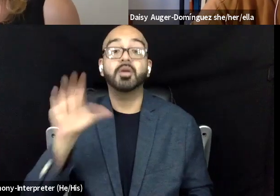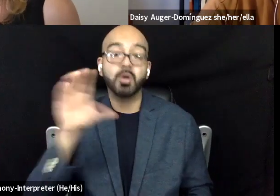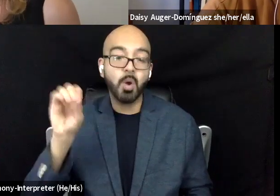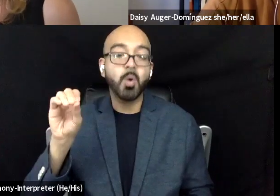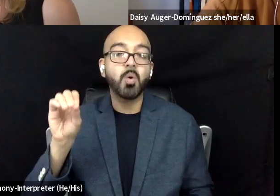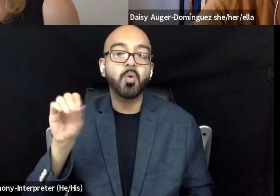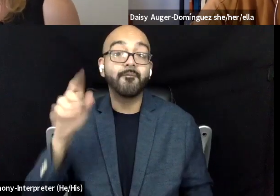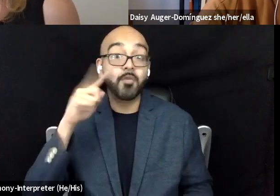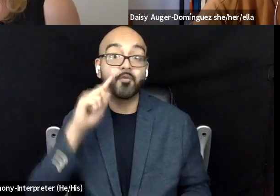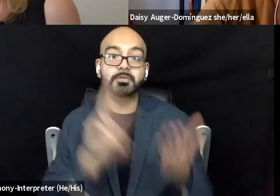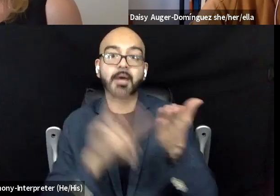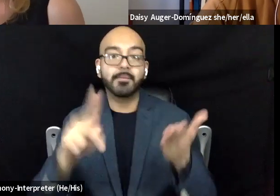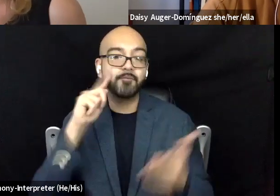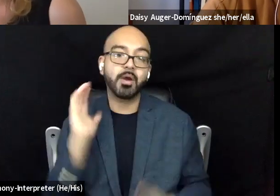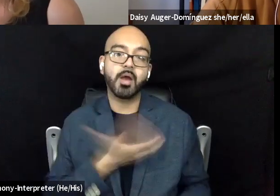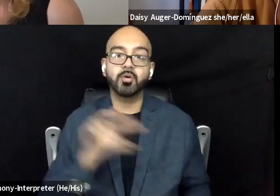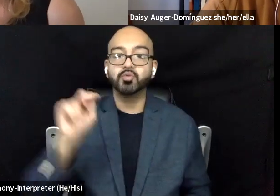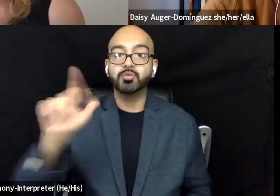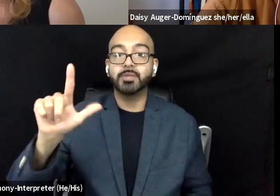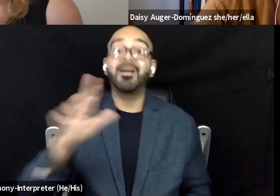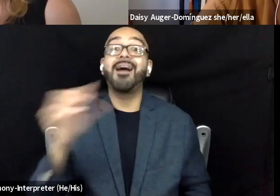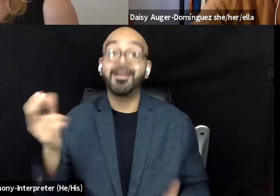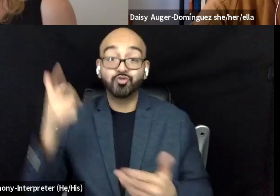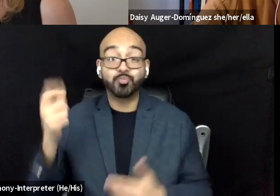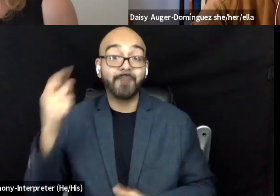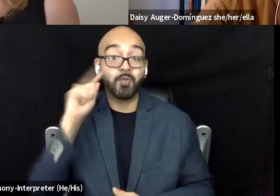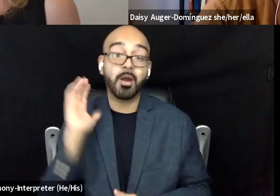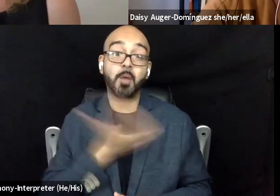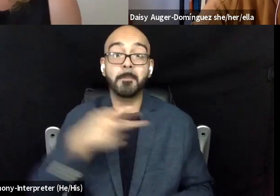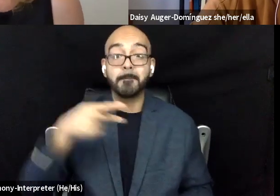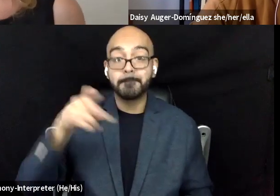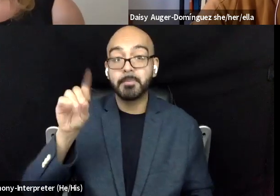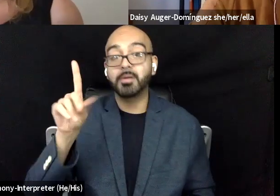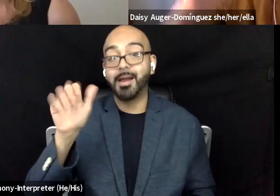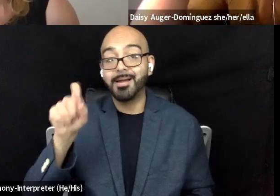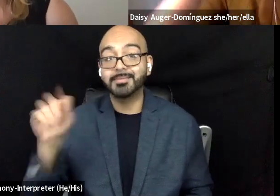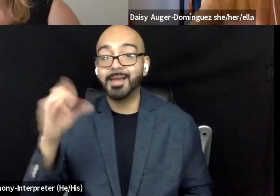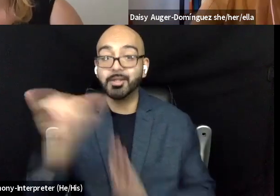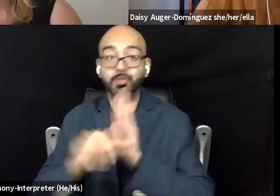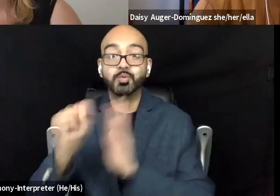subscribe to our podcast and our YouTube channel. All right, see you next time, everybody. Thank you.